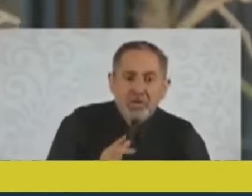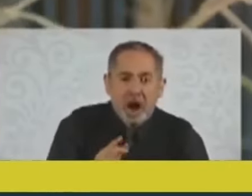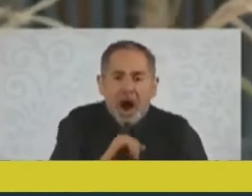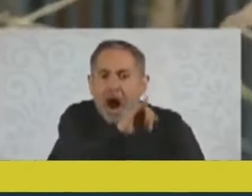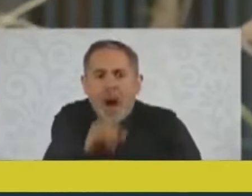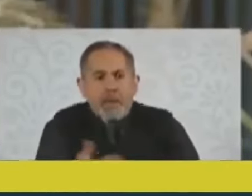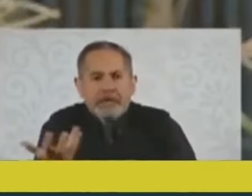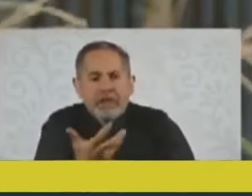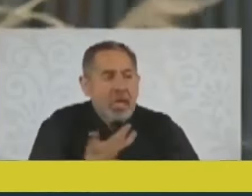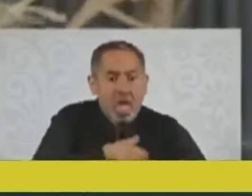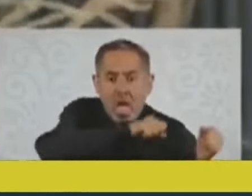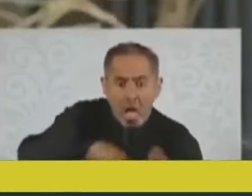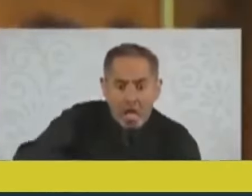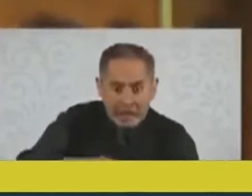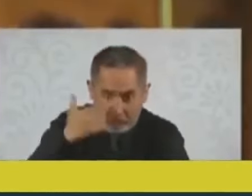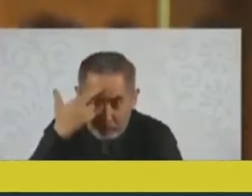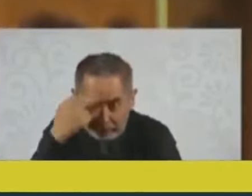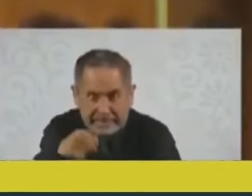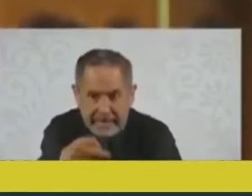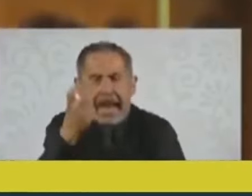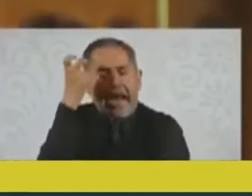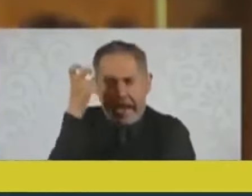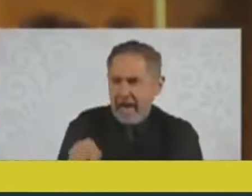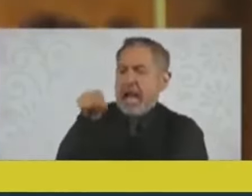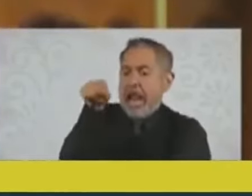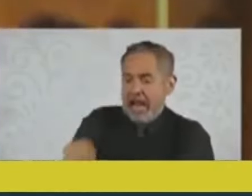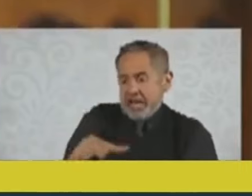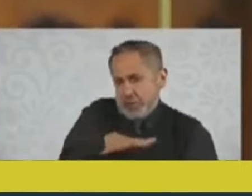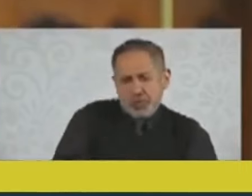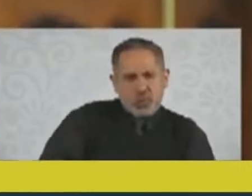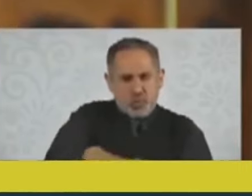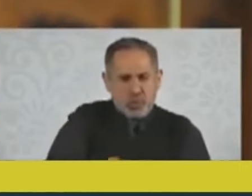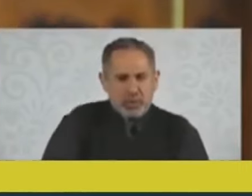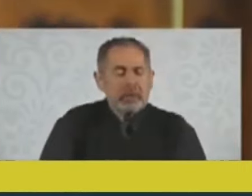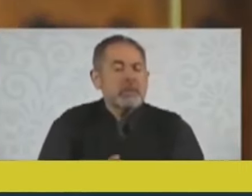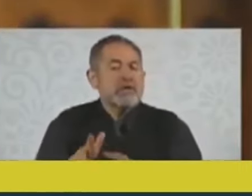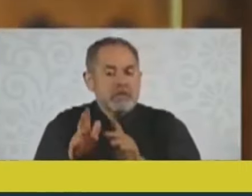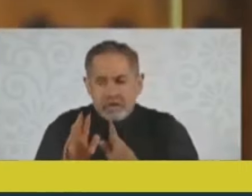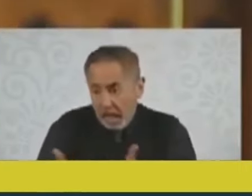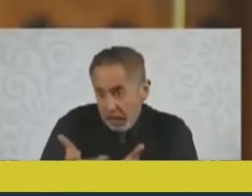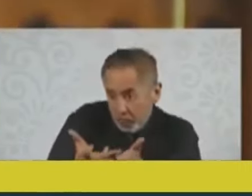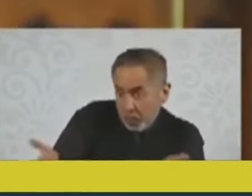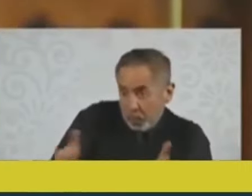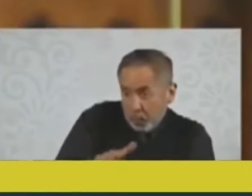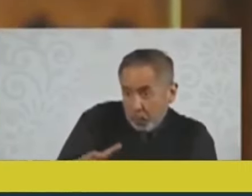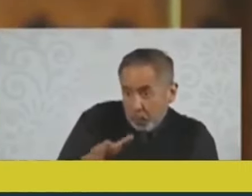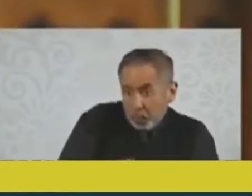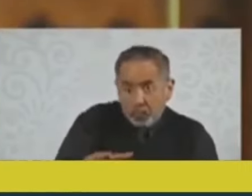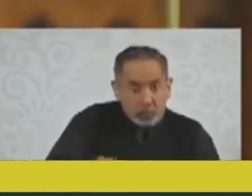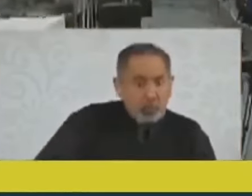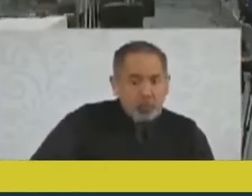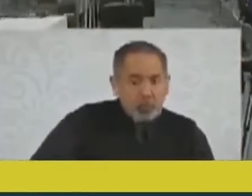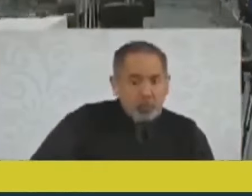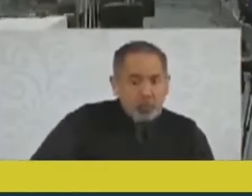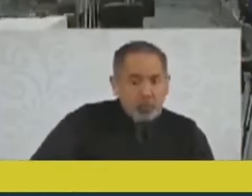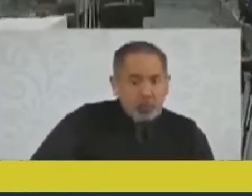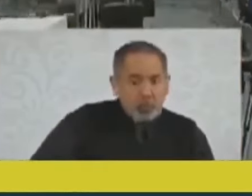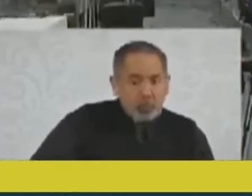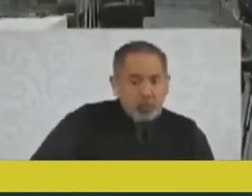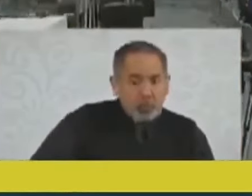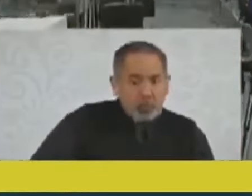there where we're going to build the oil processing plant. There,